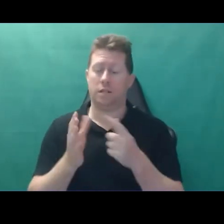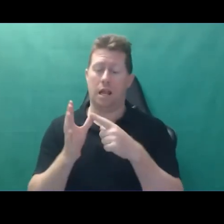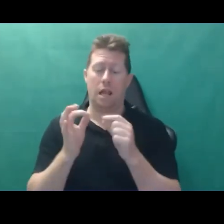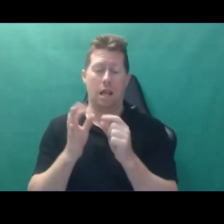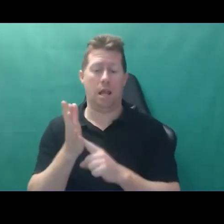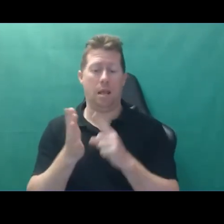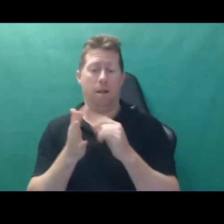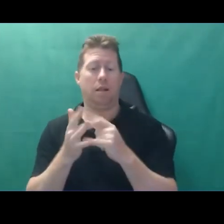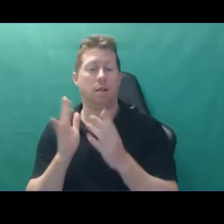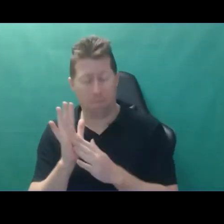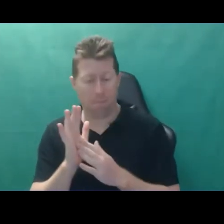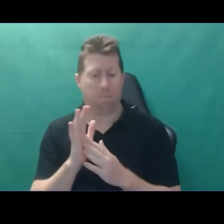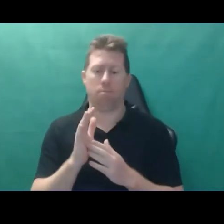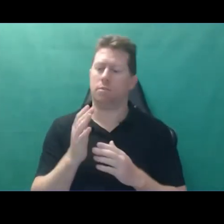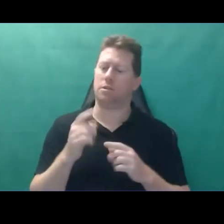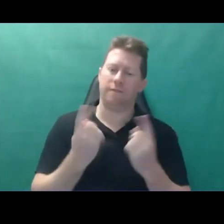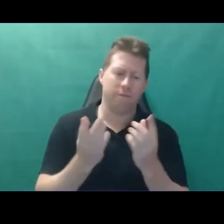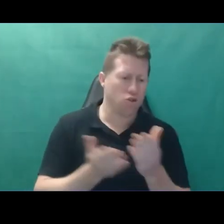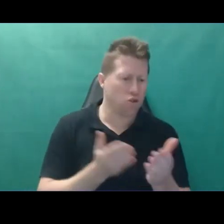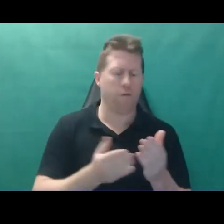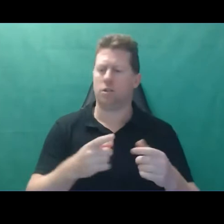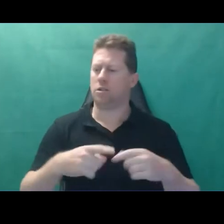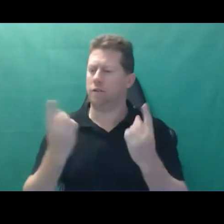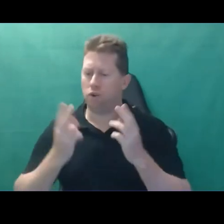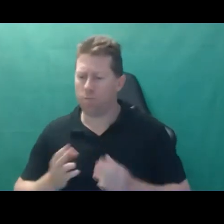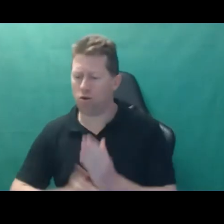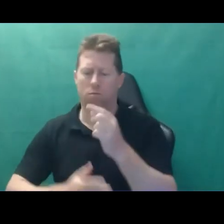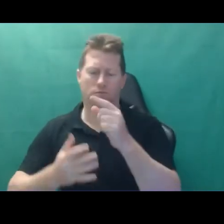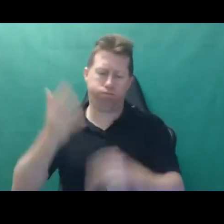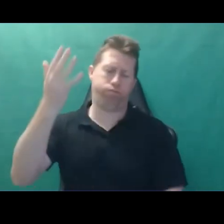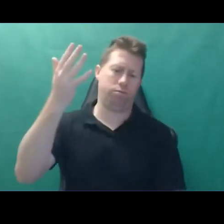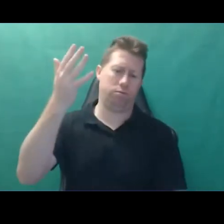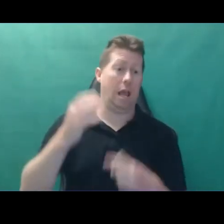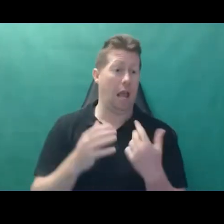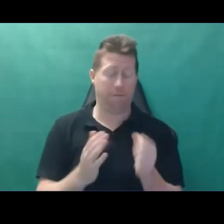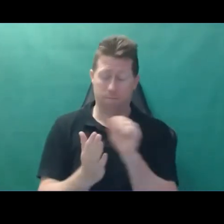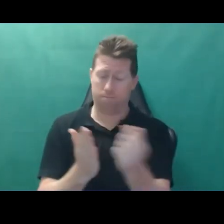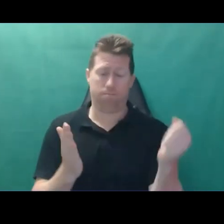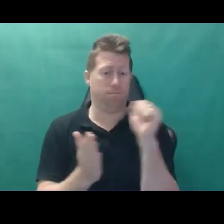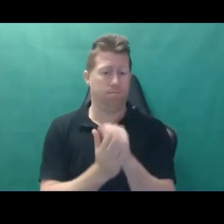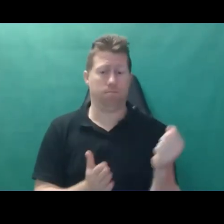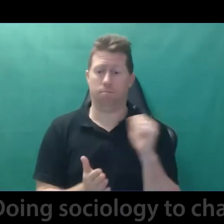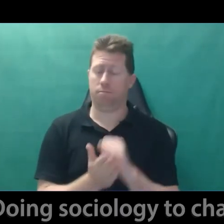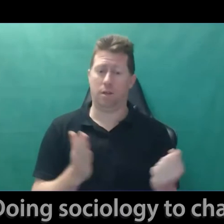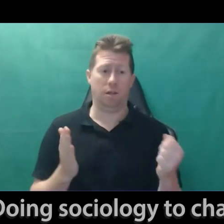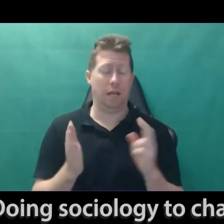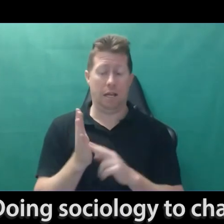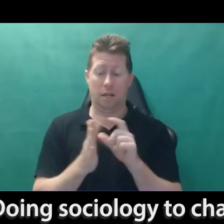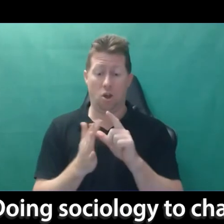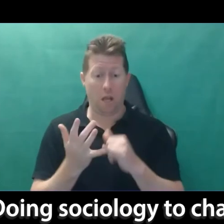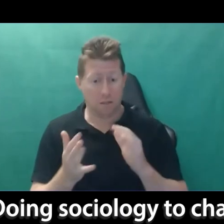human rights. Dr West has published papers relating to human rights and health, the NDIS frameworks,